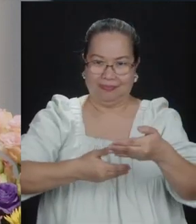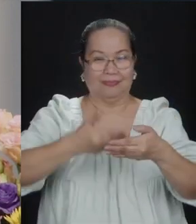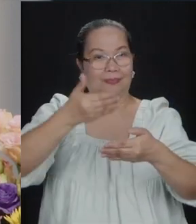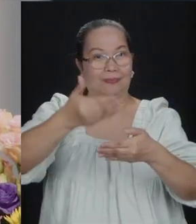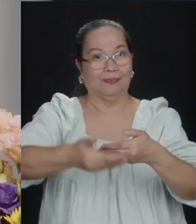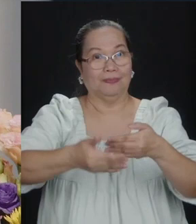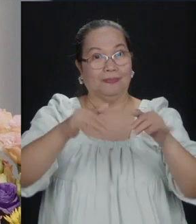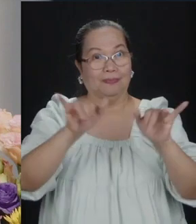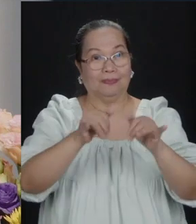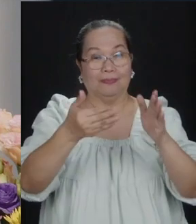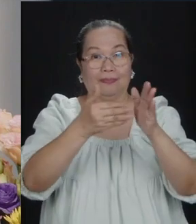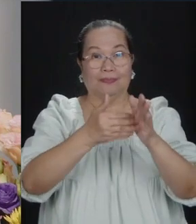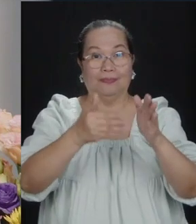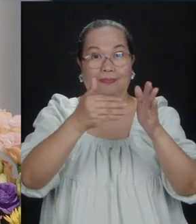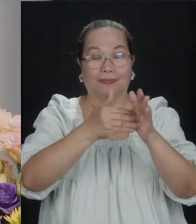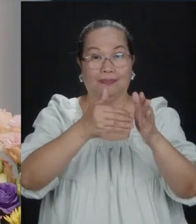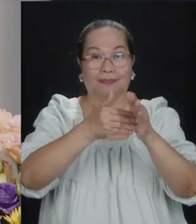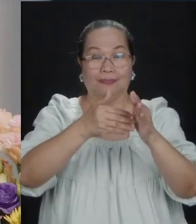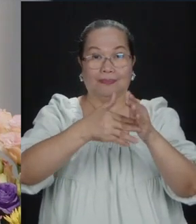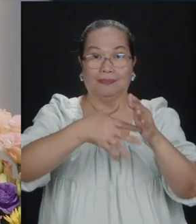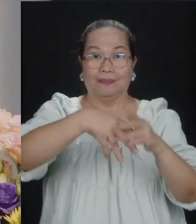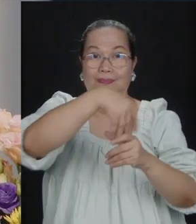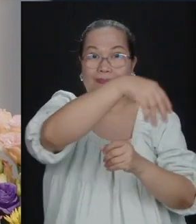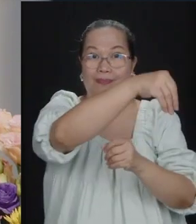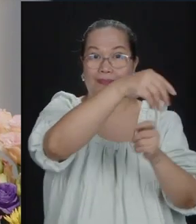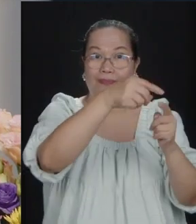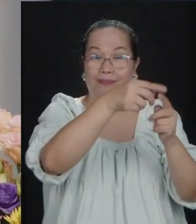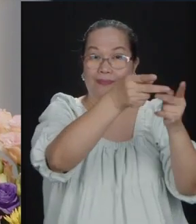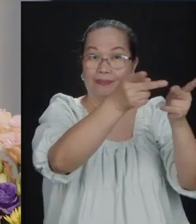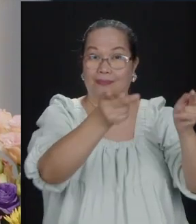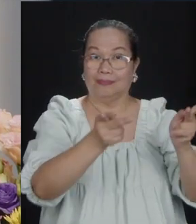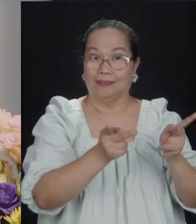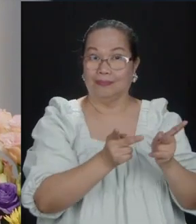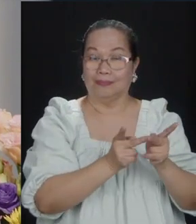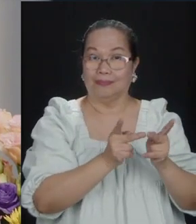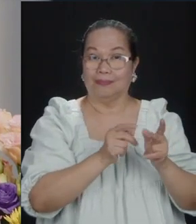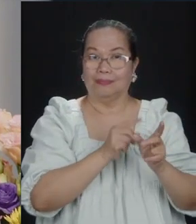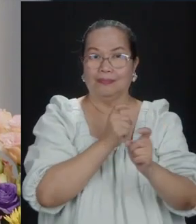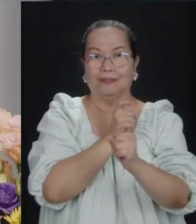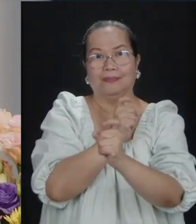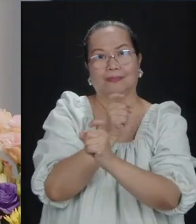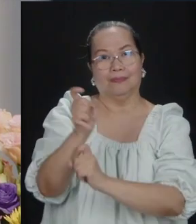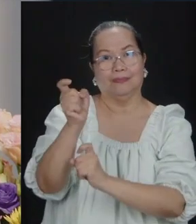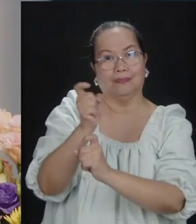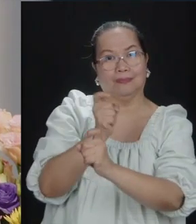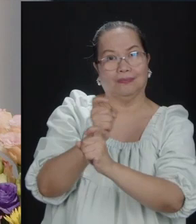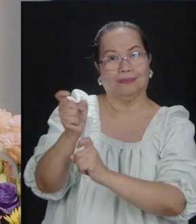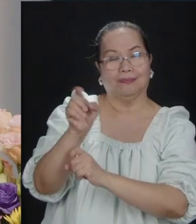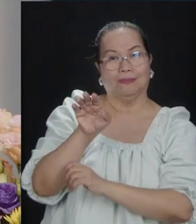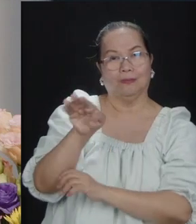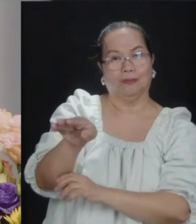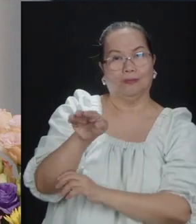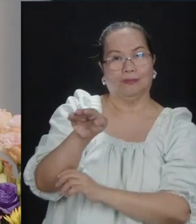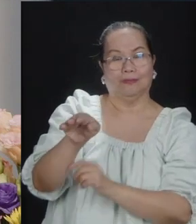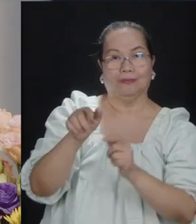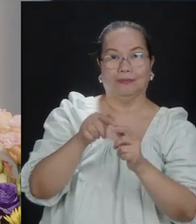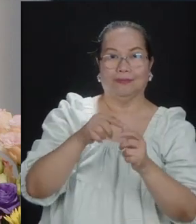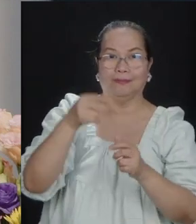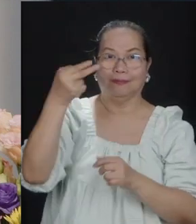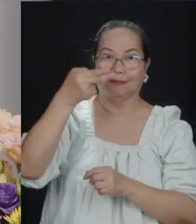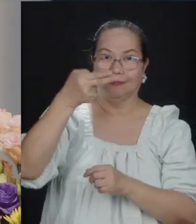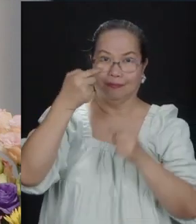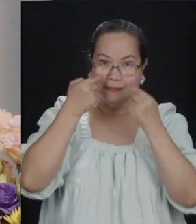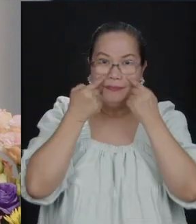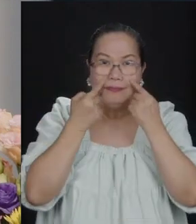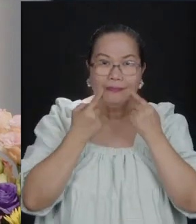As often as she went up to the house of the Lord, she used to provoke her. Therefore, Hannah wept and